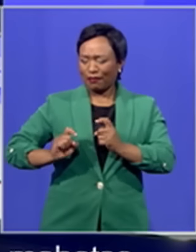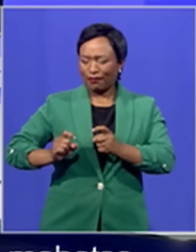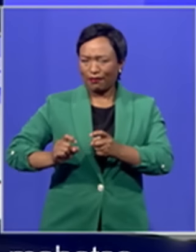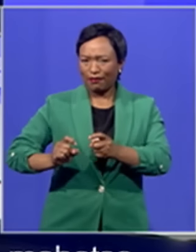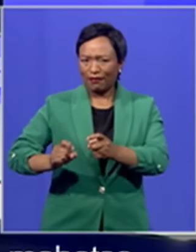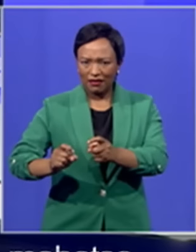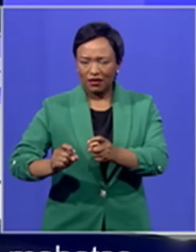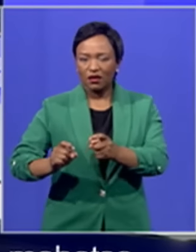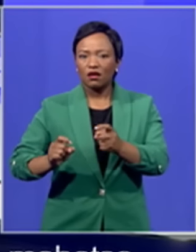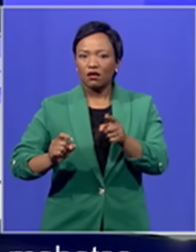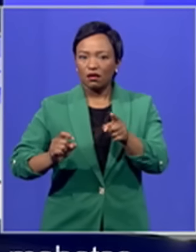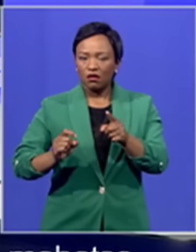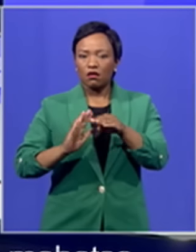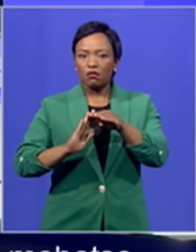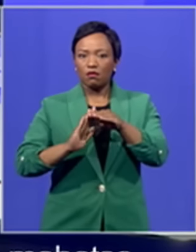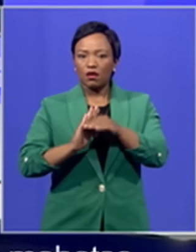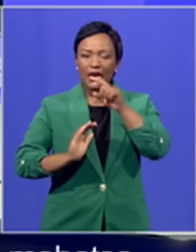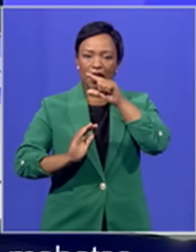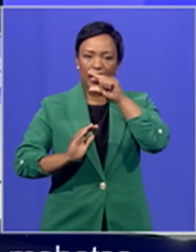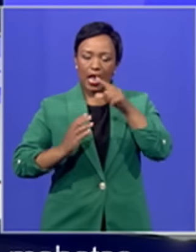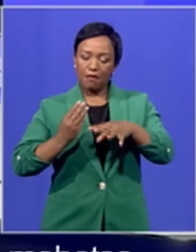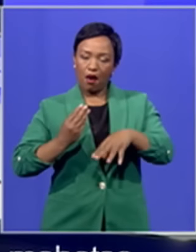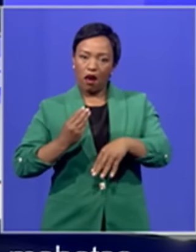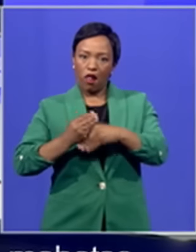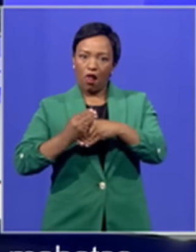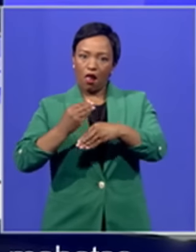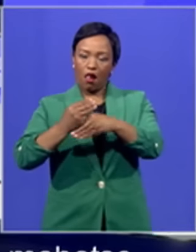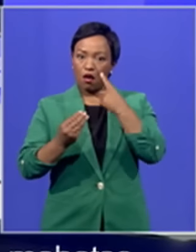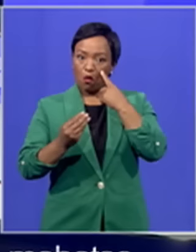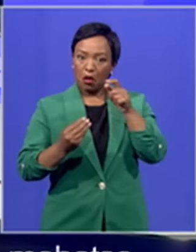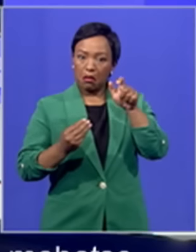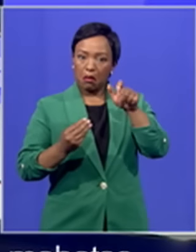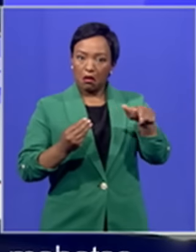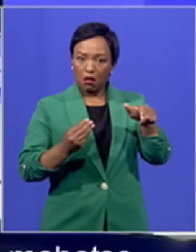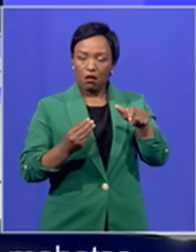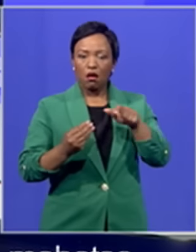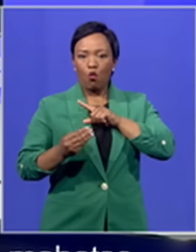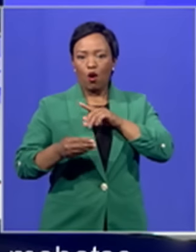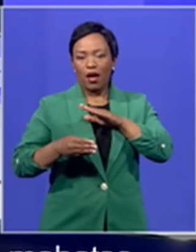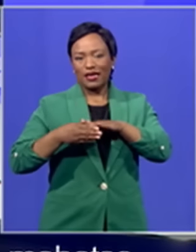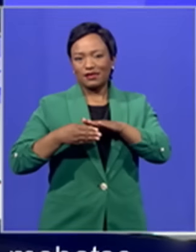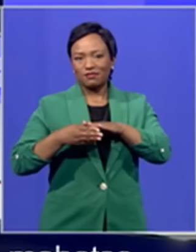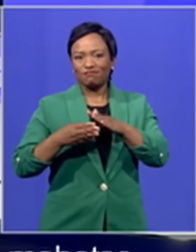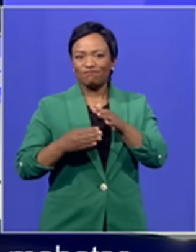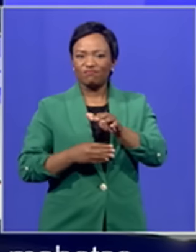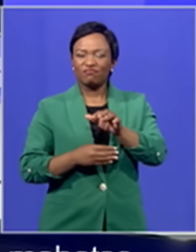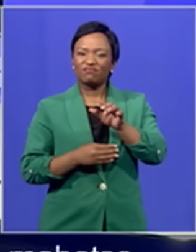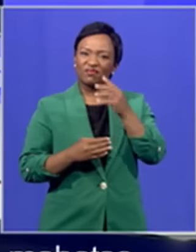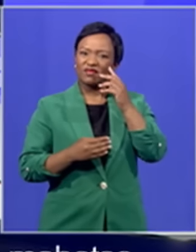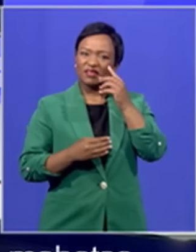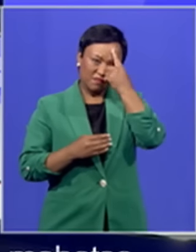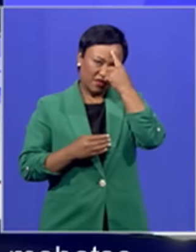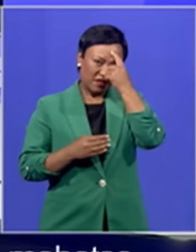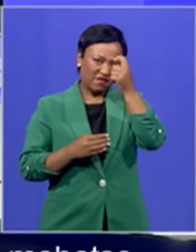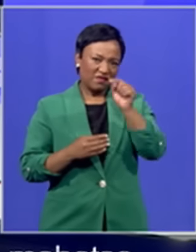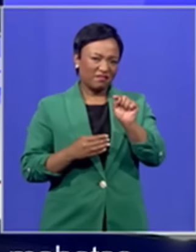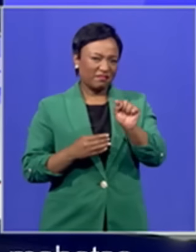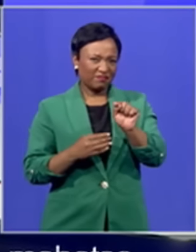le go oketša lenaneo la maina a maswa a dihlatse ke ona mabaka a mabedi ao komiti e dumelago gore ka